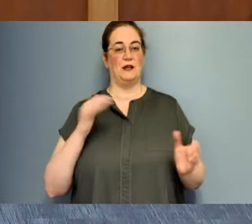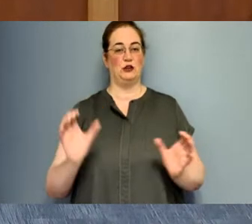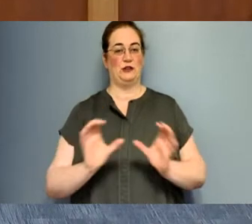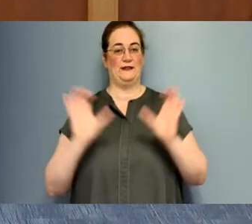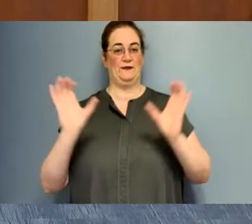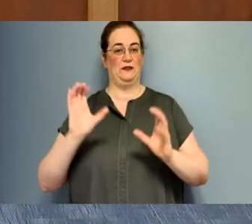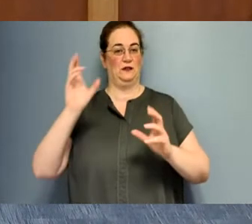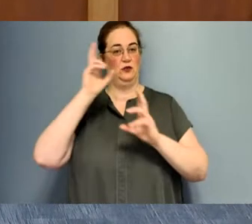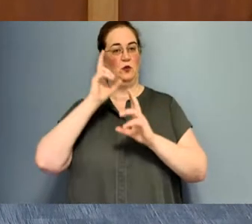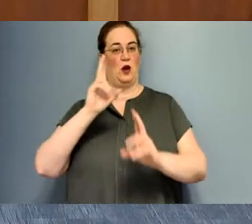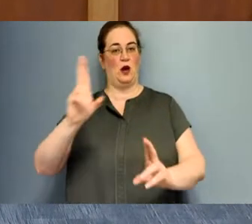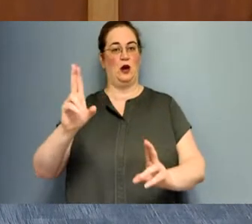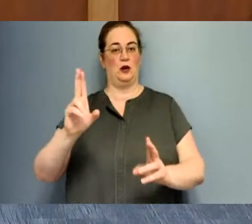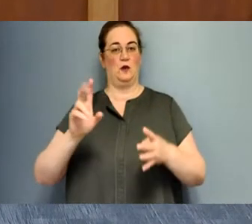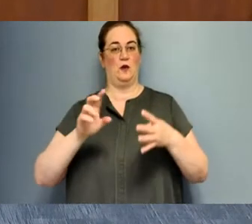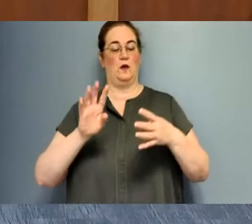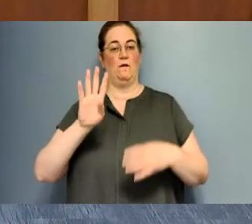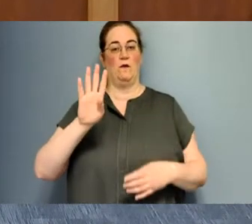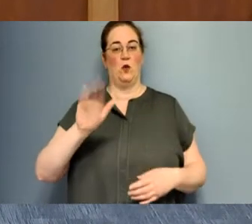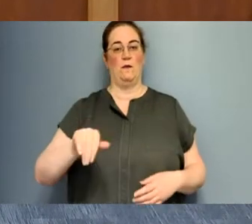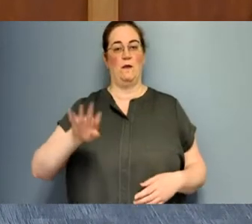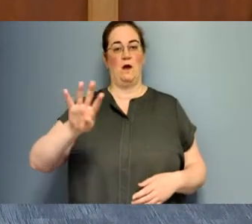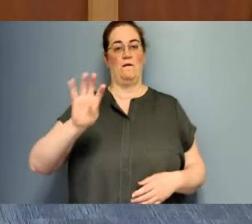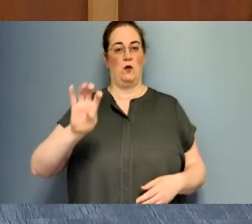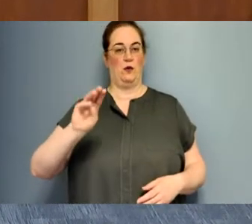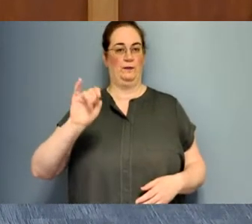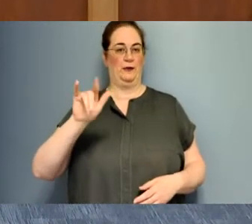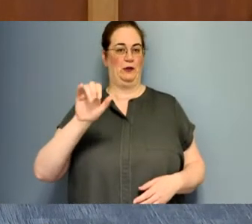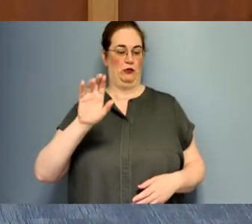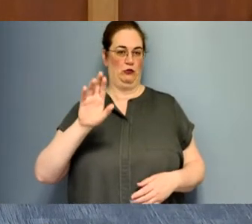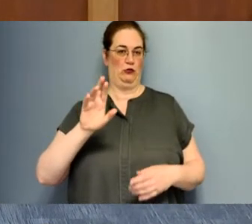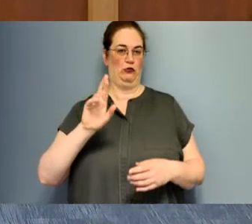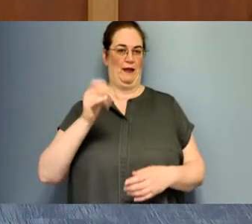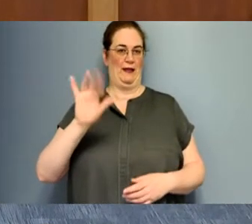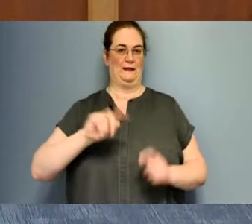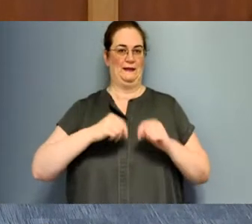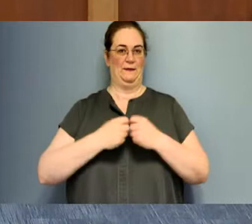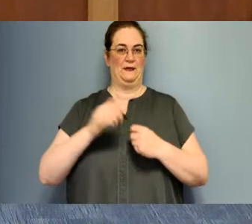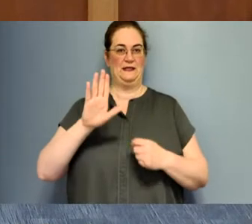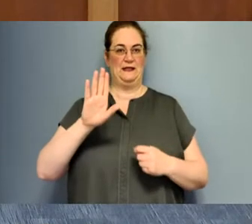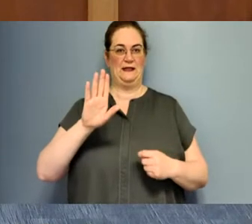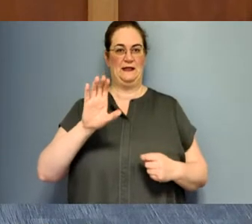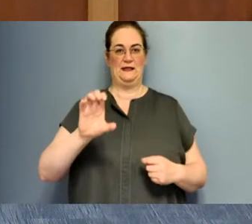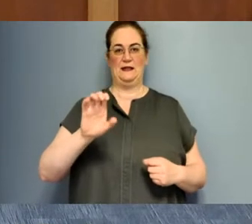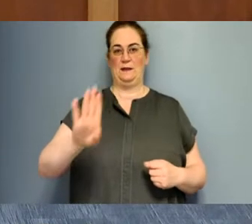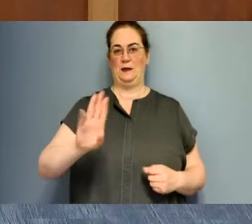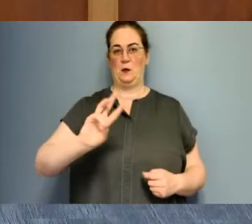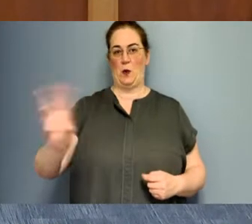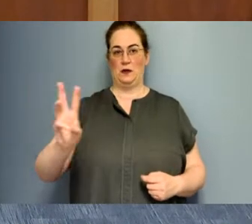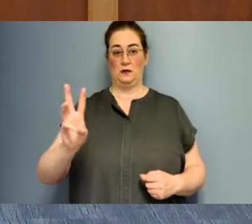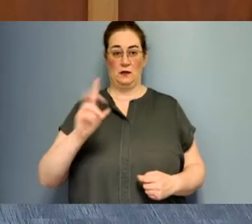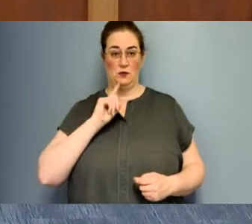certificates to honor the 4x400 relay team from CB West. I don't know if any of them are here.